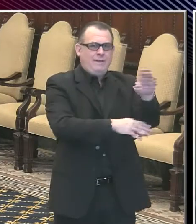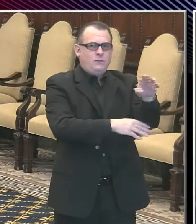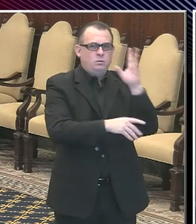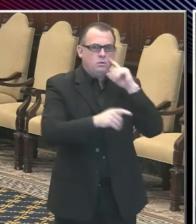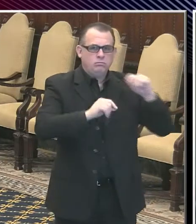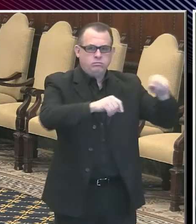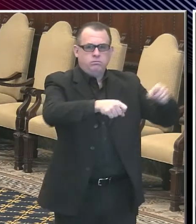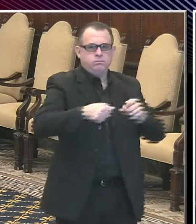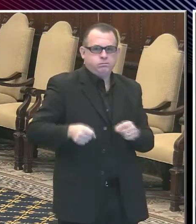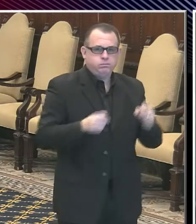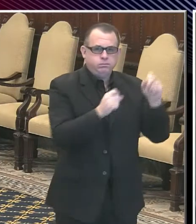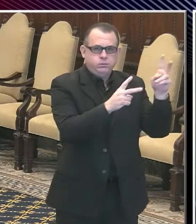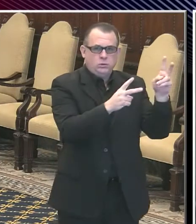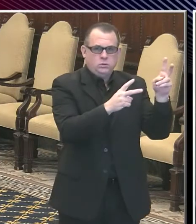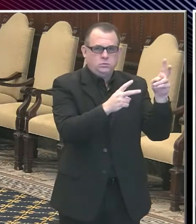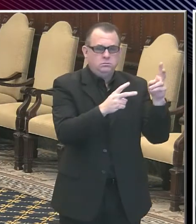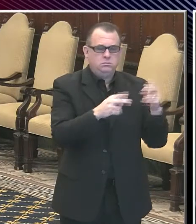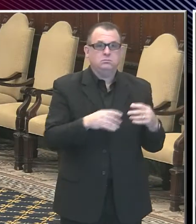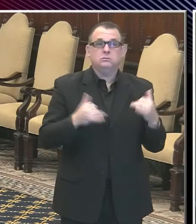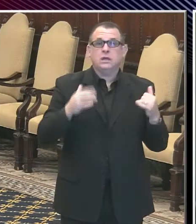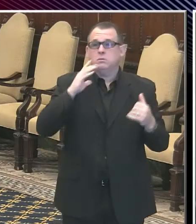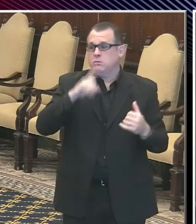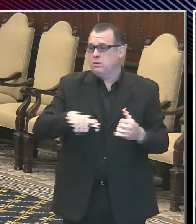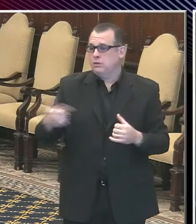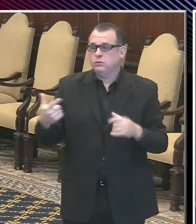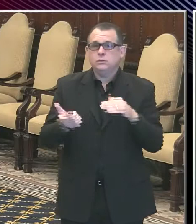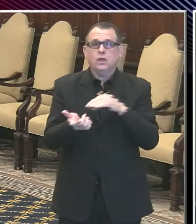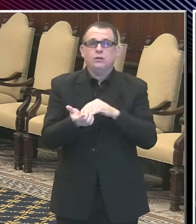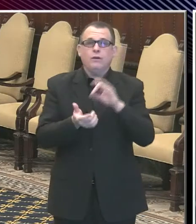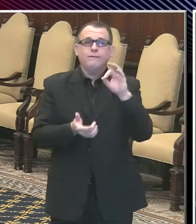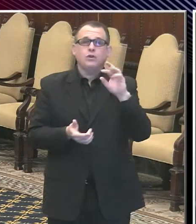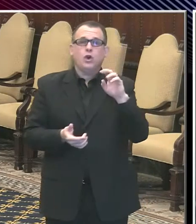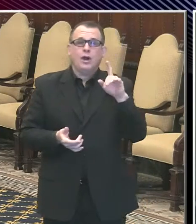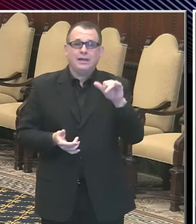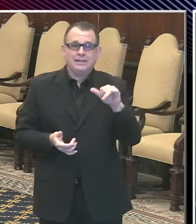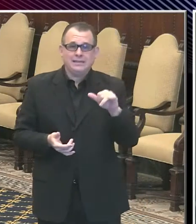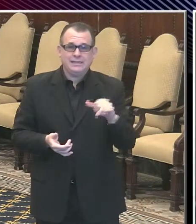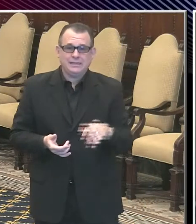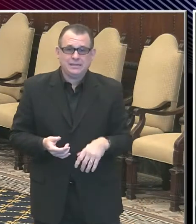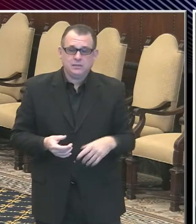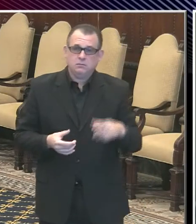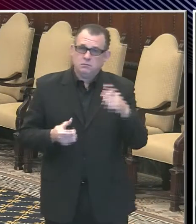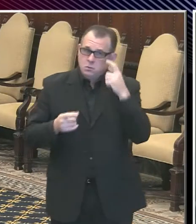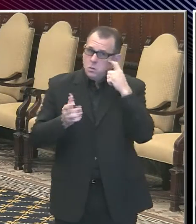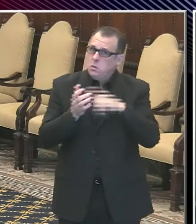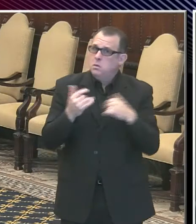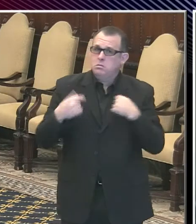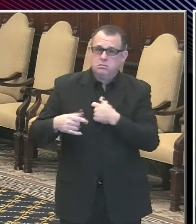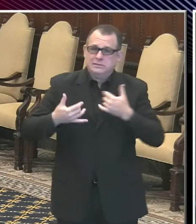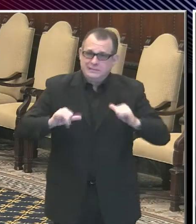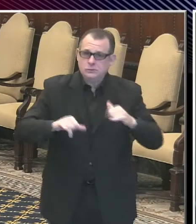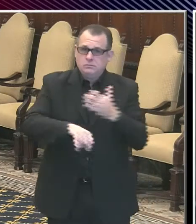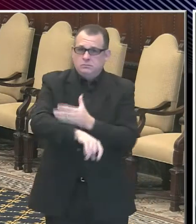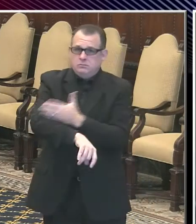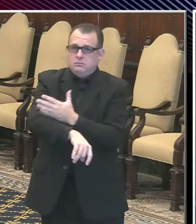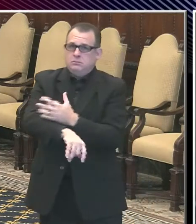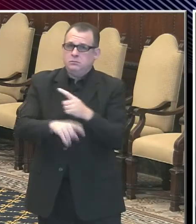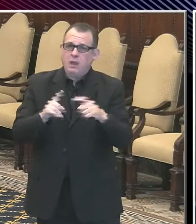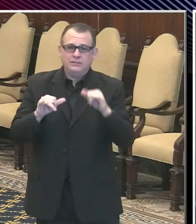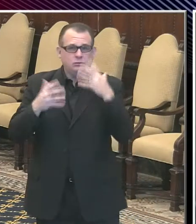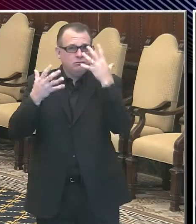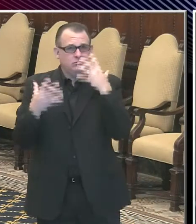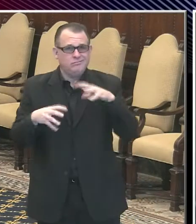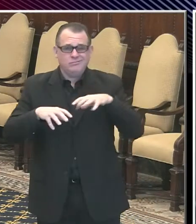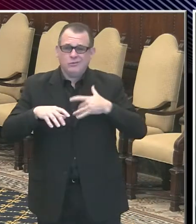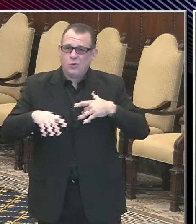Thank you very much, Mayor. We're continuing to make progress against the coronavirus epidemic in Philadelphia, but I do have some sad news today. So here